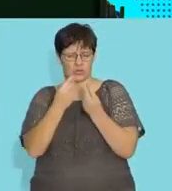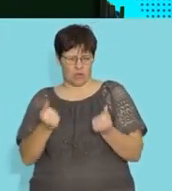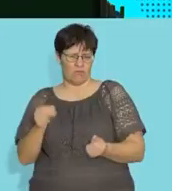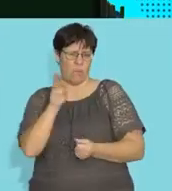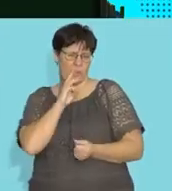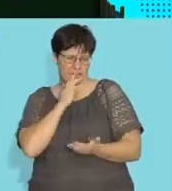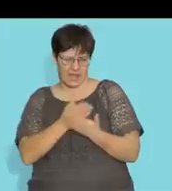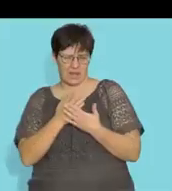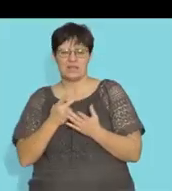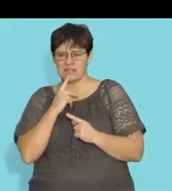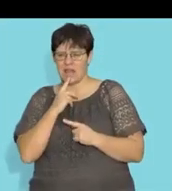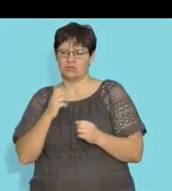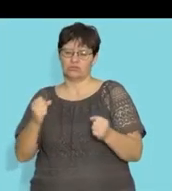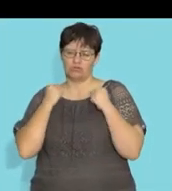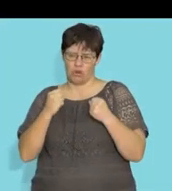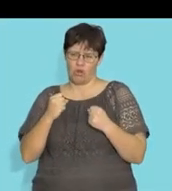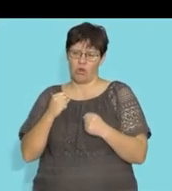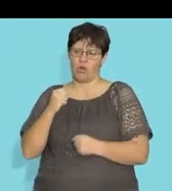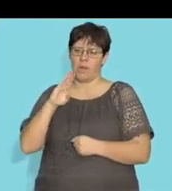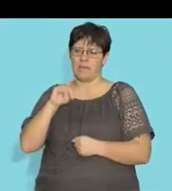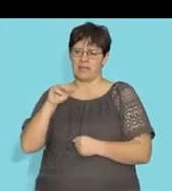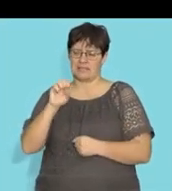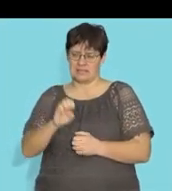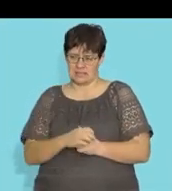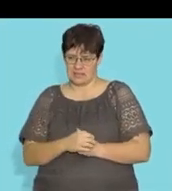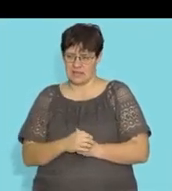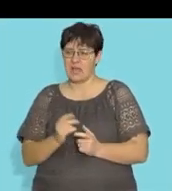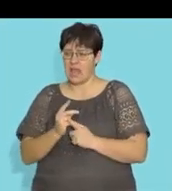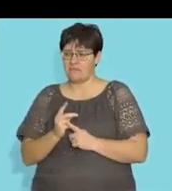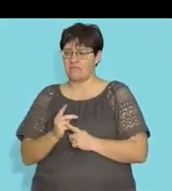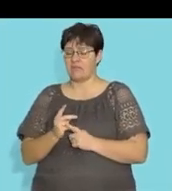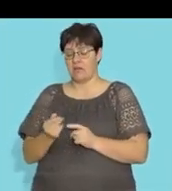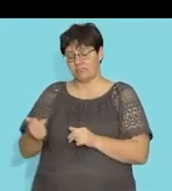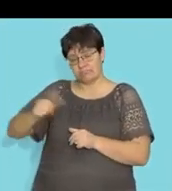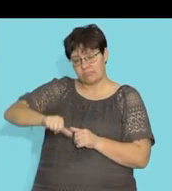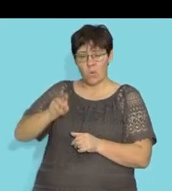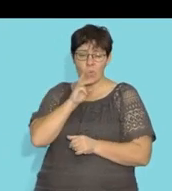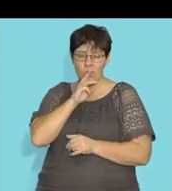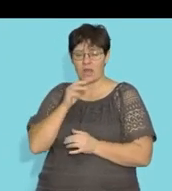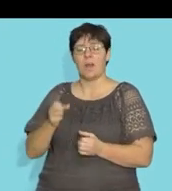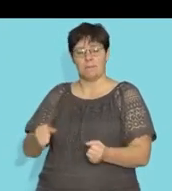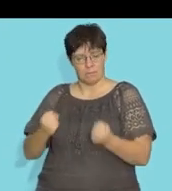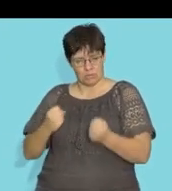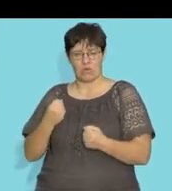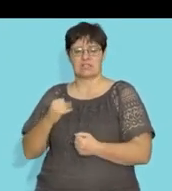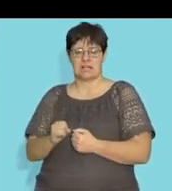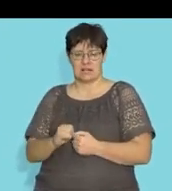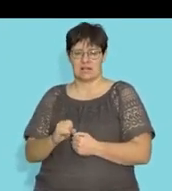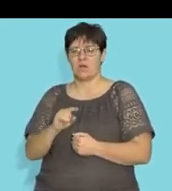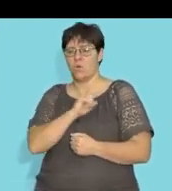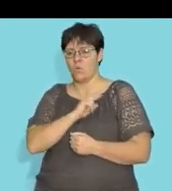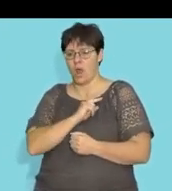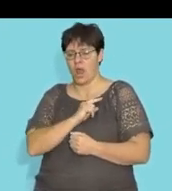people will just say it's a strong base. And even if it's dilute, it's still a strong base because it